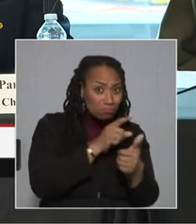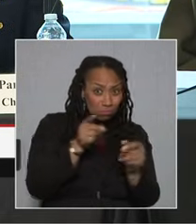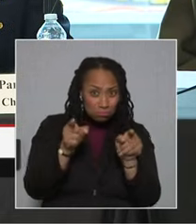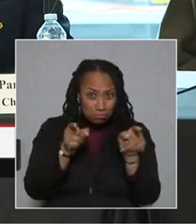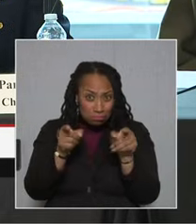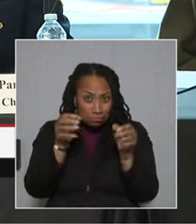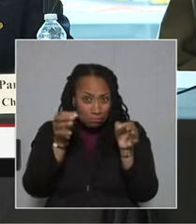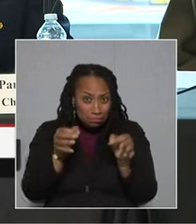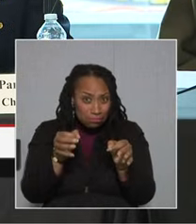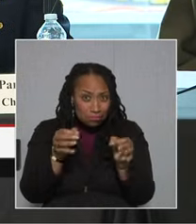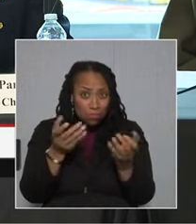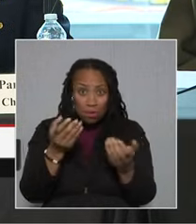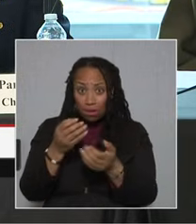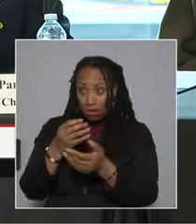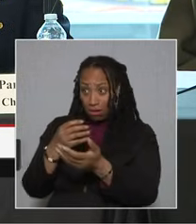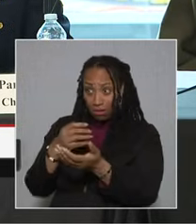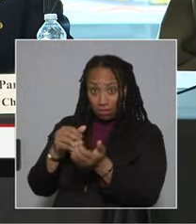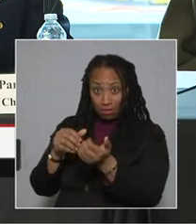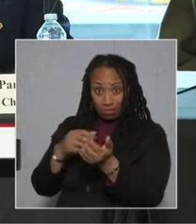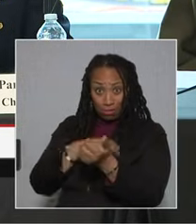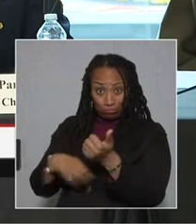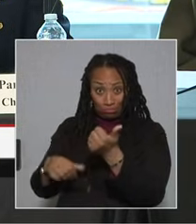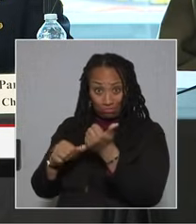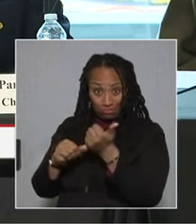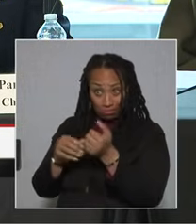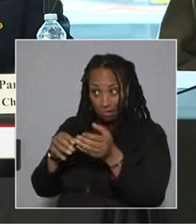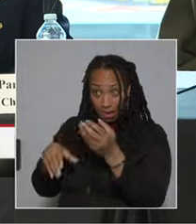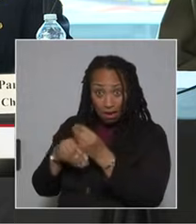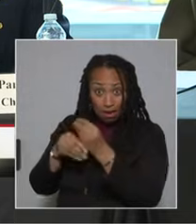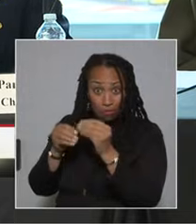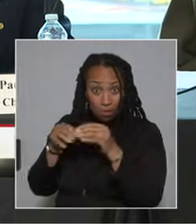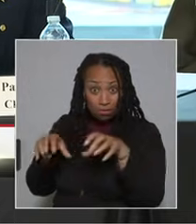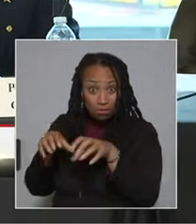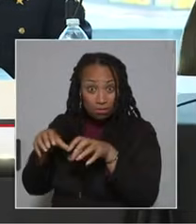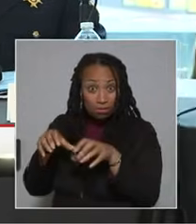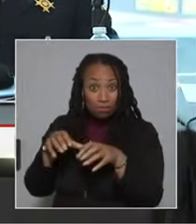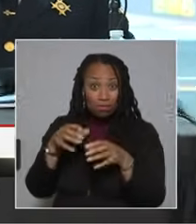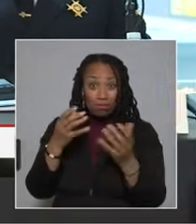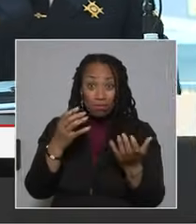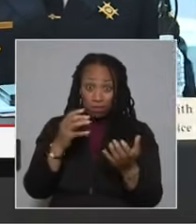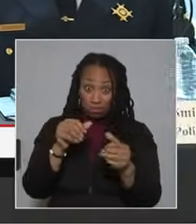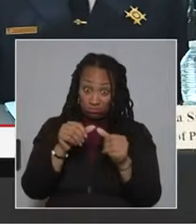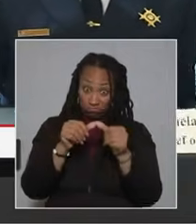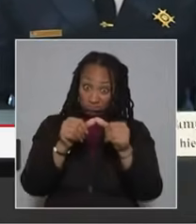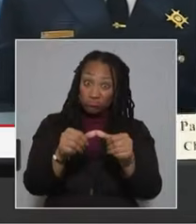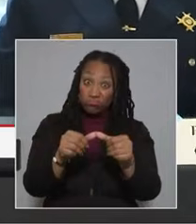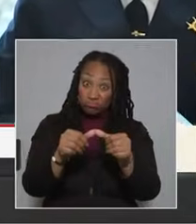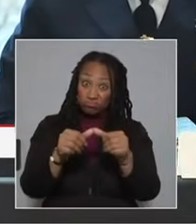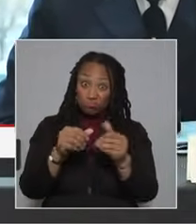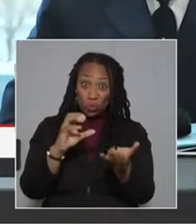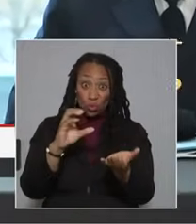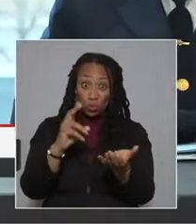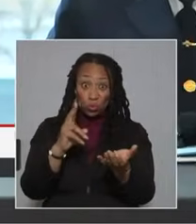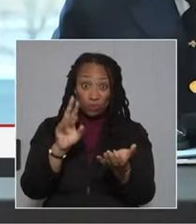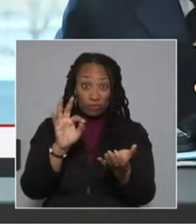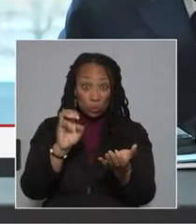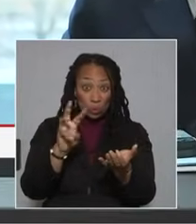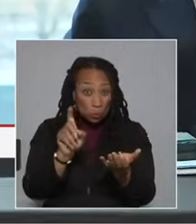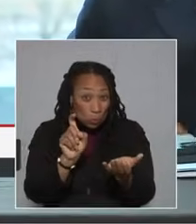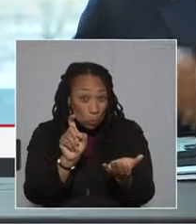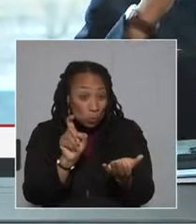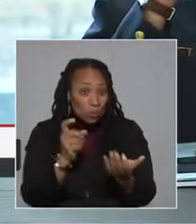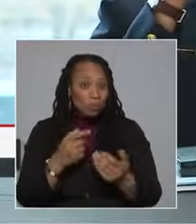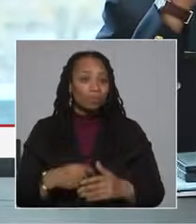it anything? Well, the council, as you know, is the budget maker. They completed the budget